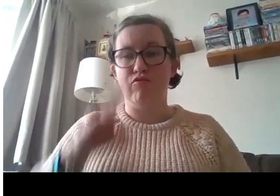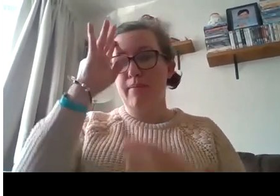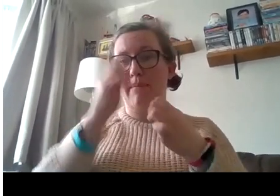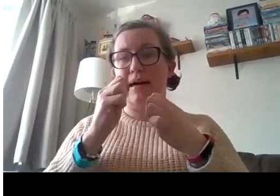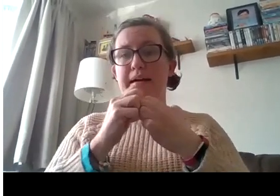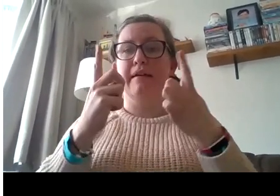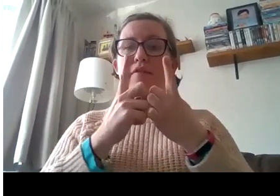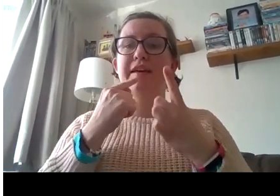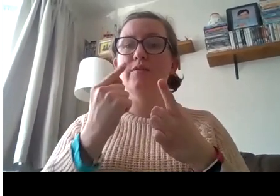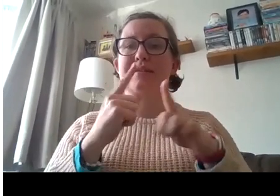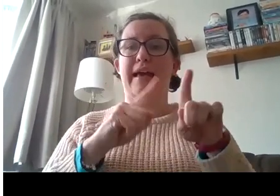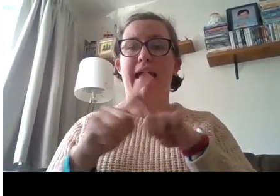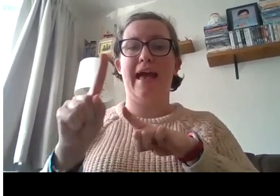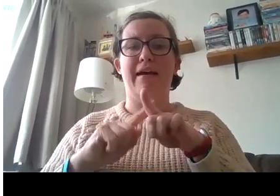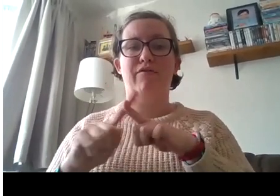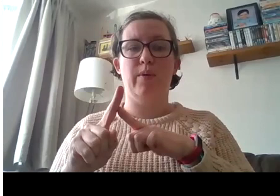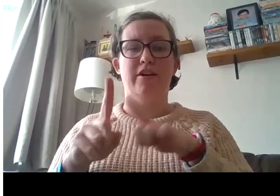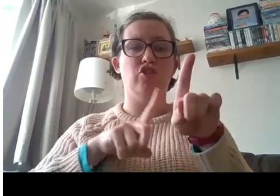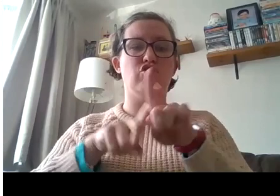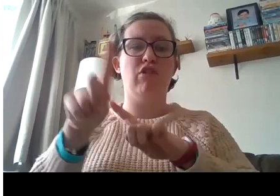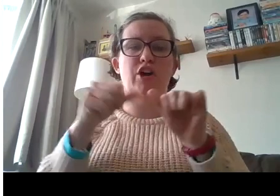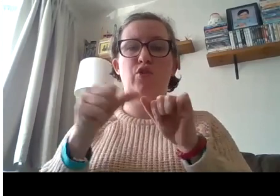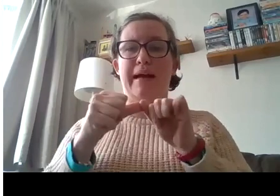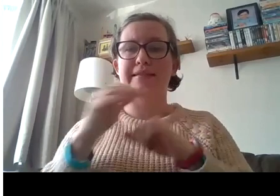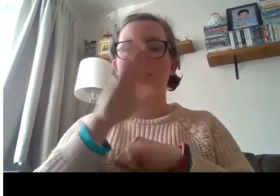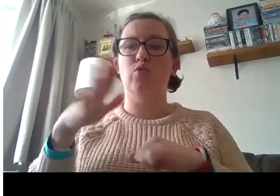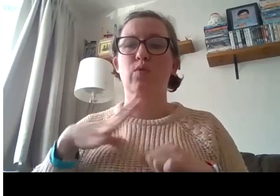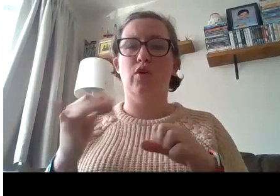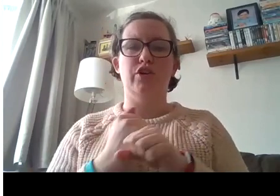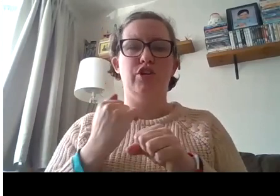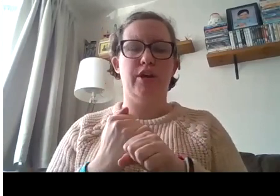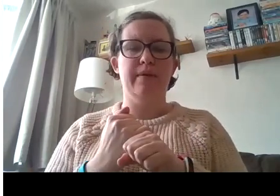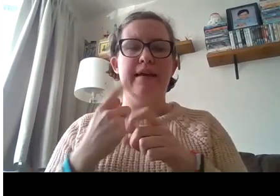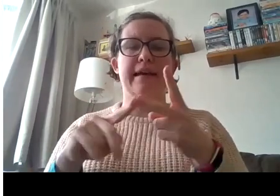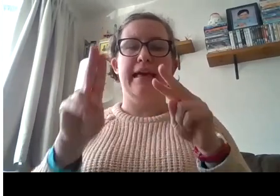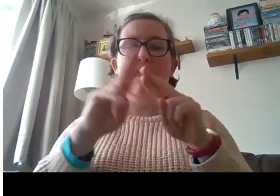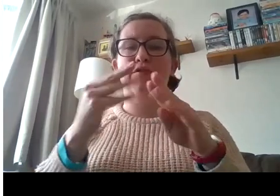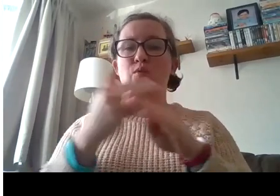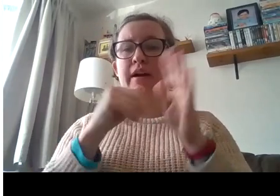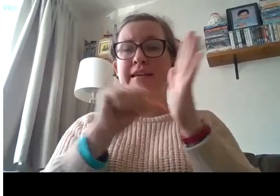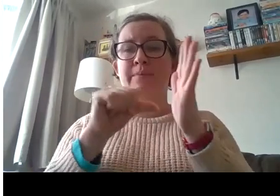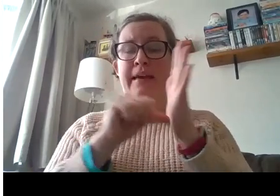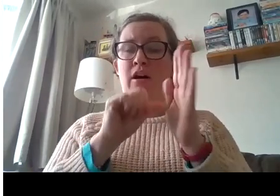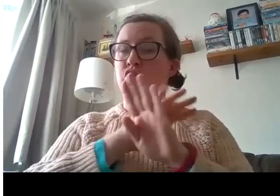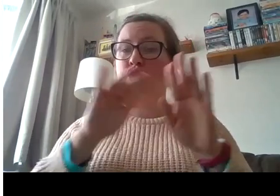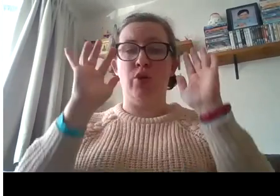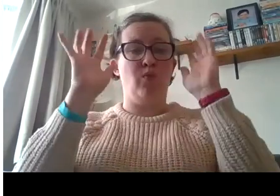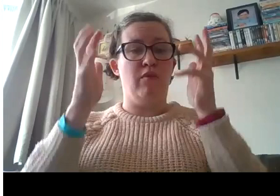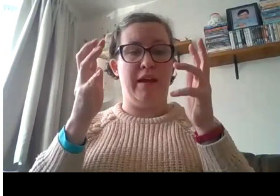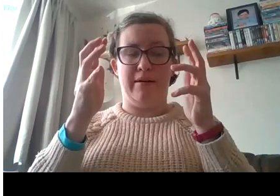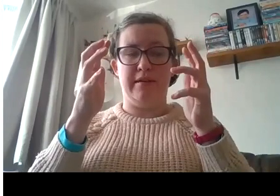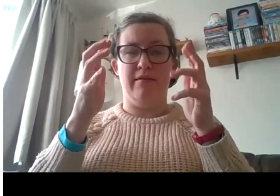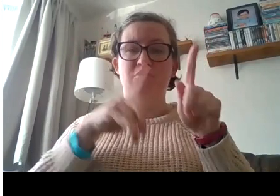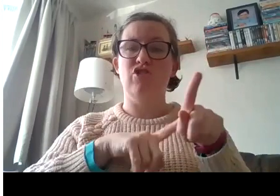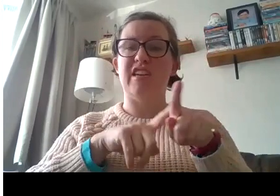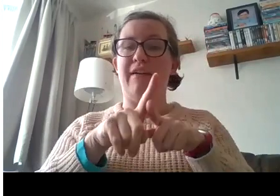Okay, so remember the things that we say every week. Just try your best. That's all we want you to do. If the work is a bit hard, don't